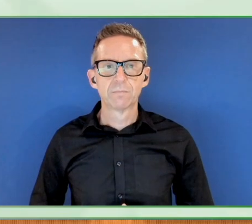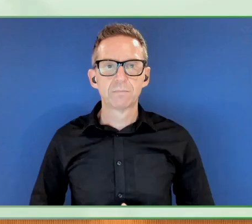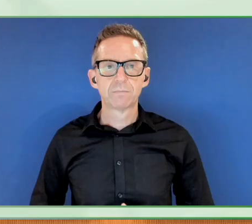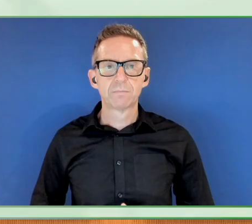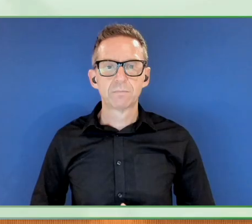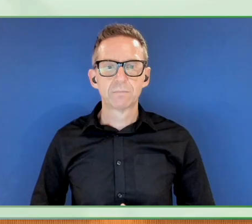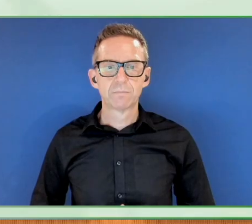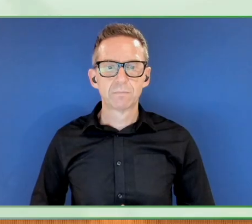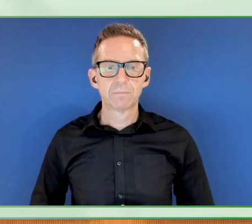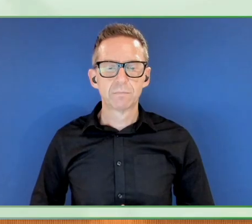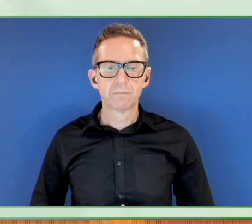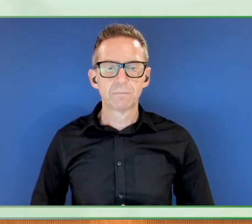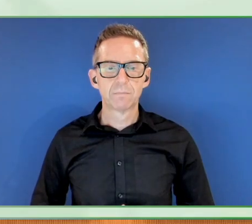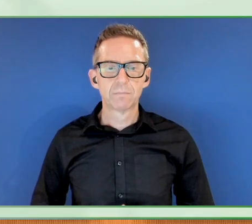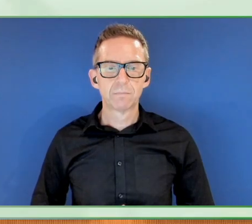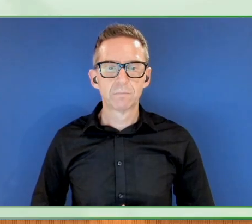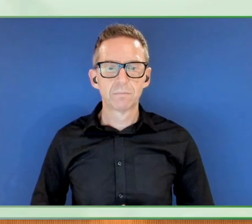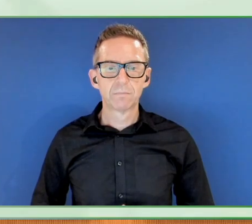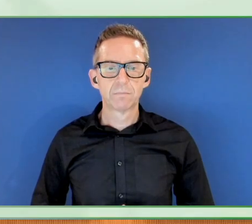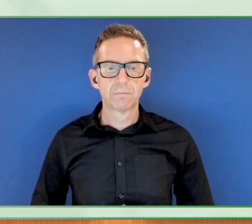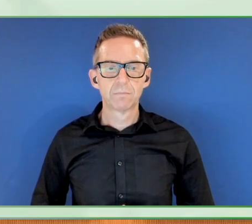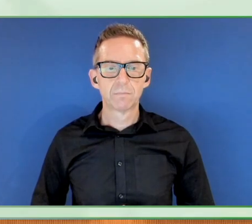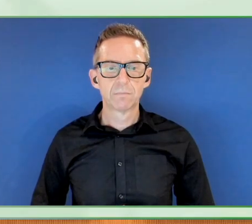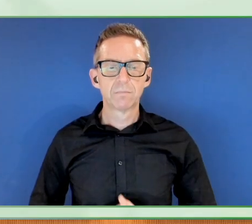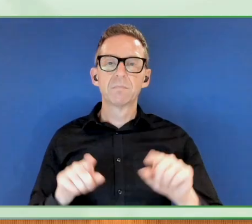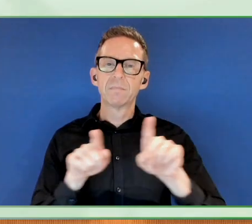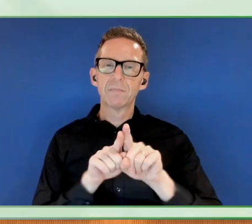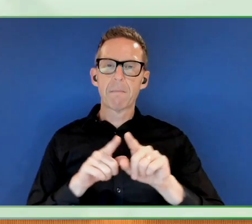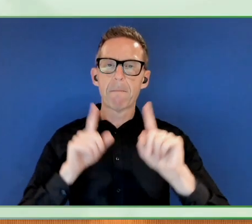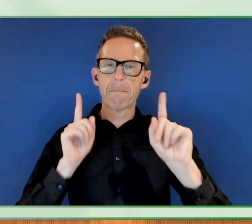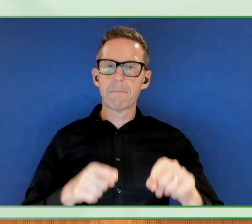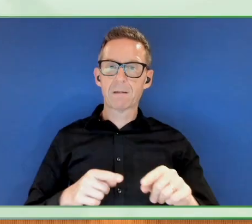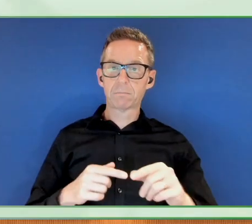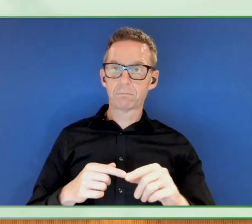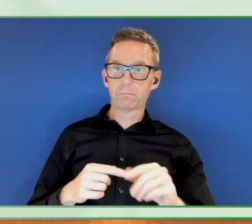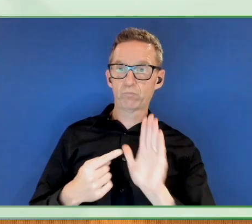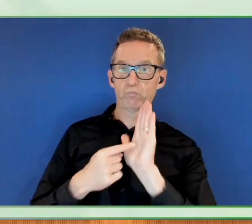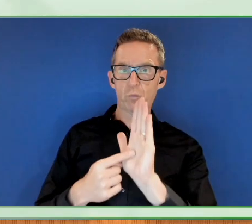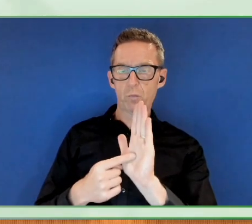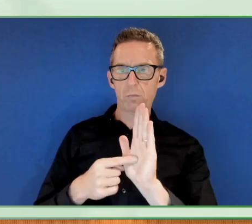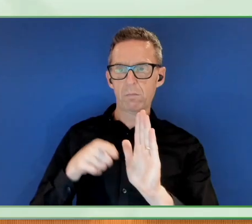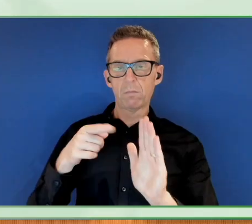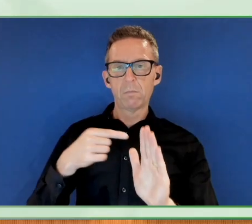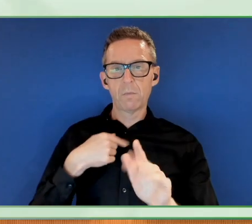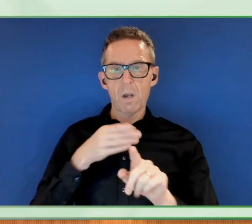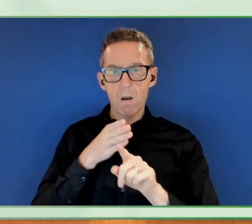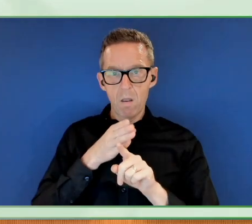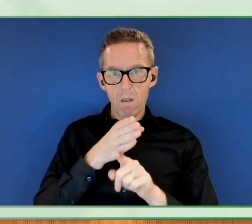It's also very important to show the relevance that this is universal design of ICT is relevant for more